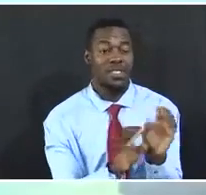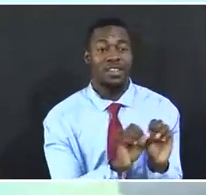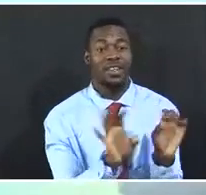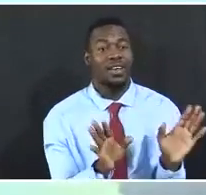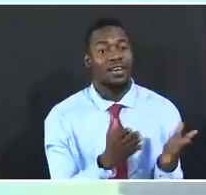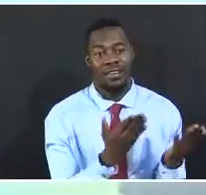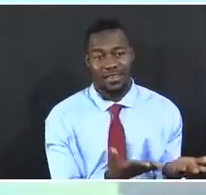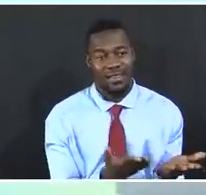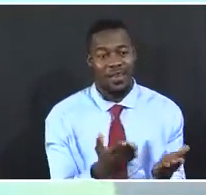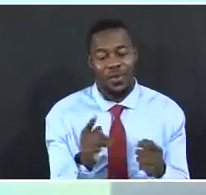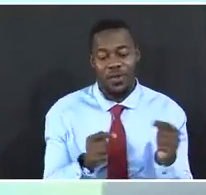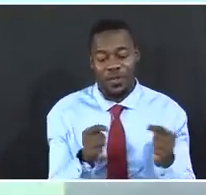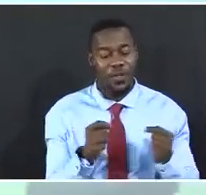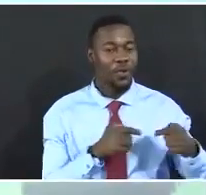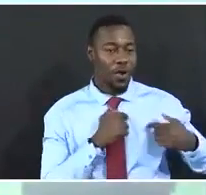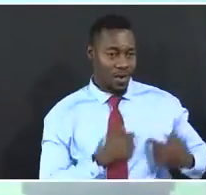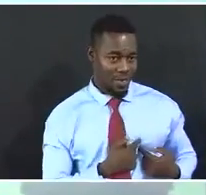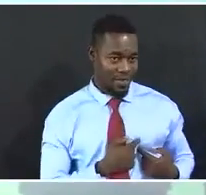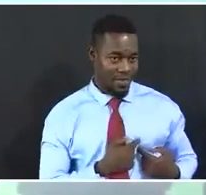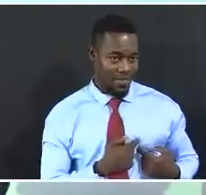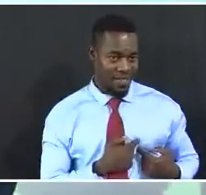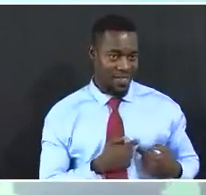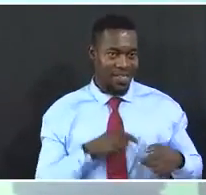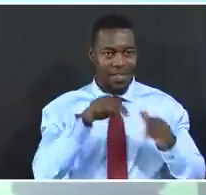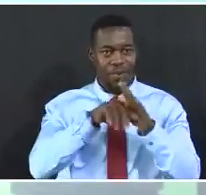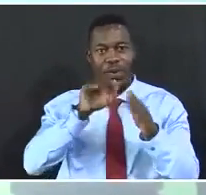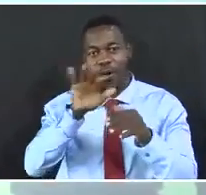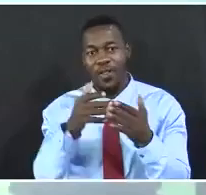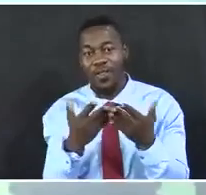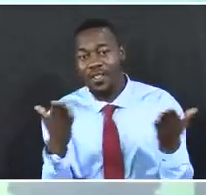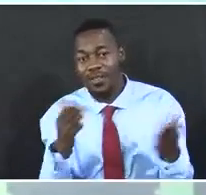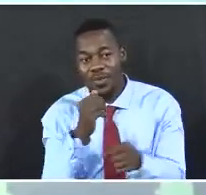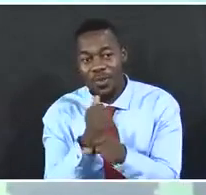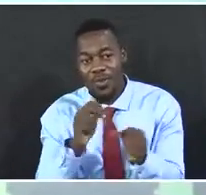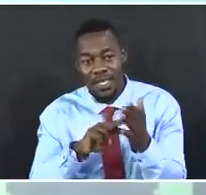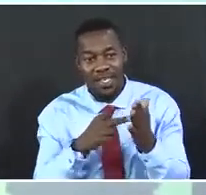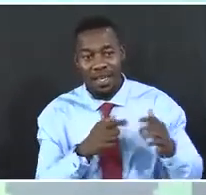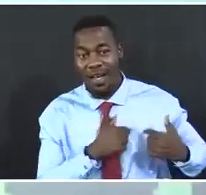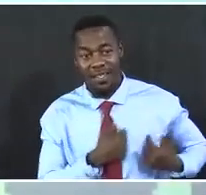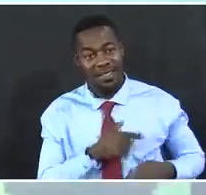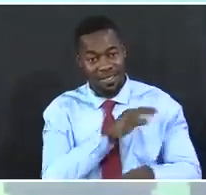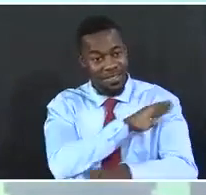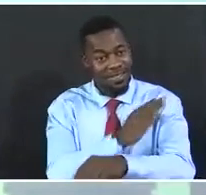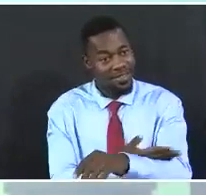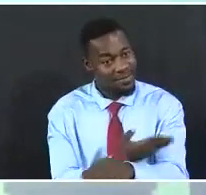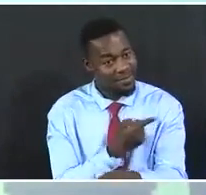And also, as we go to Mark chapter 7, verse 20 to